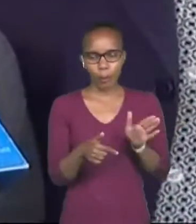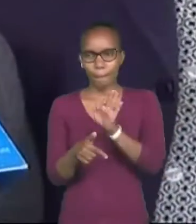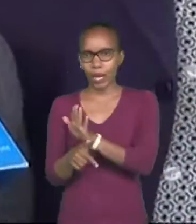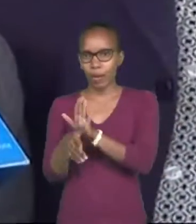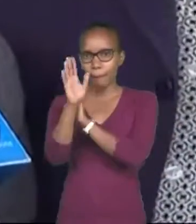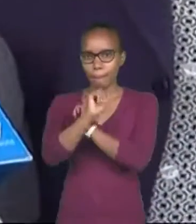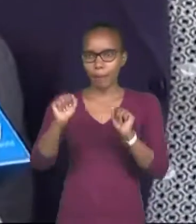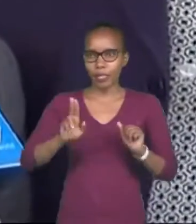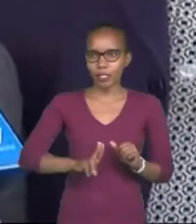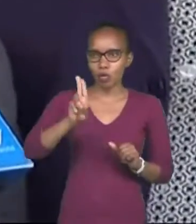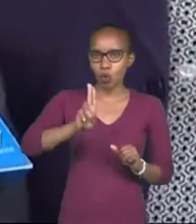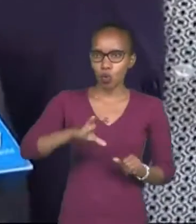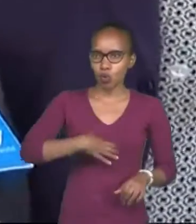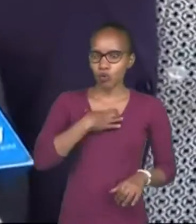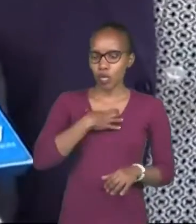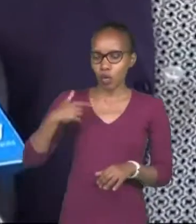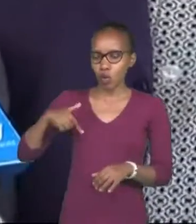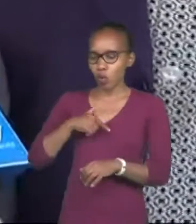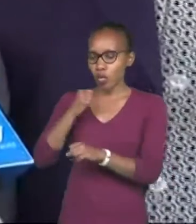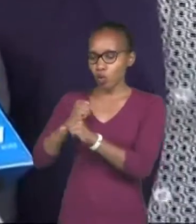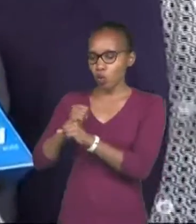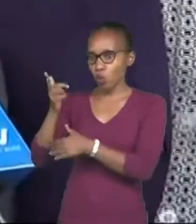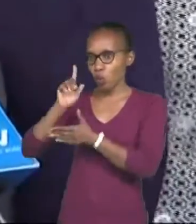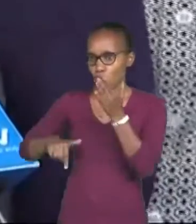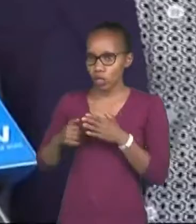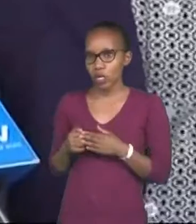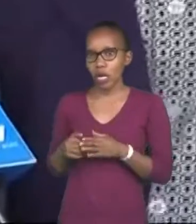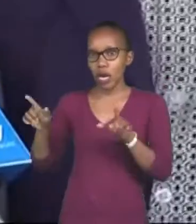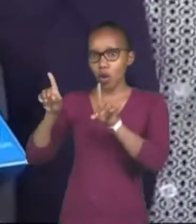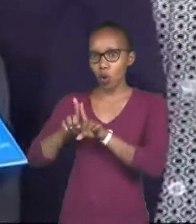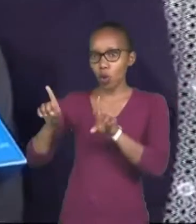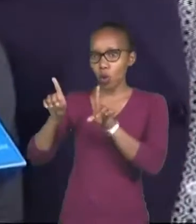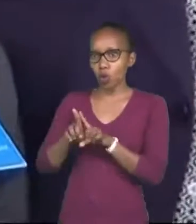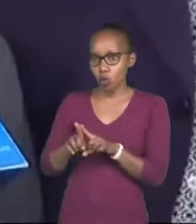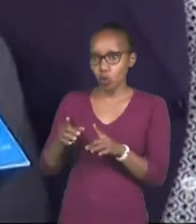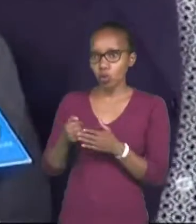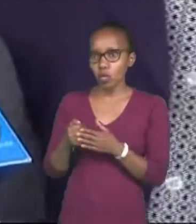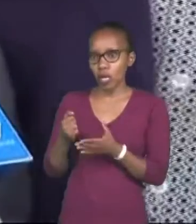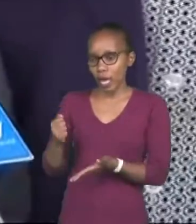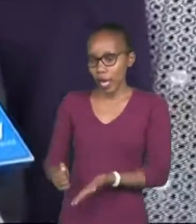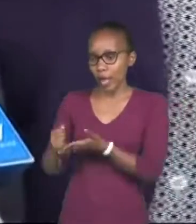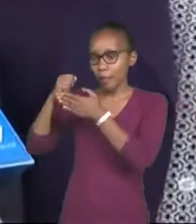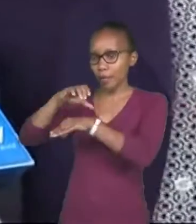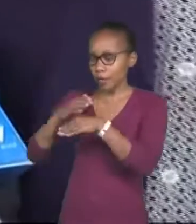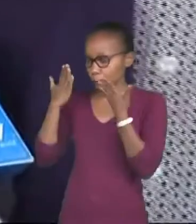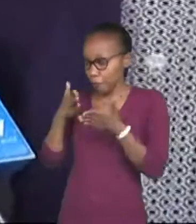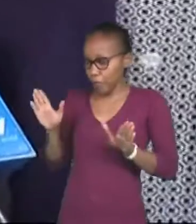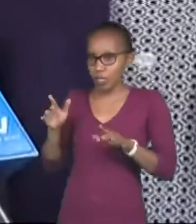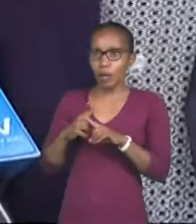Kenyatta and also tell him what we have done and what we have sought help from elsewhere. But above all,